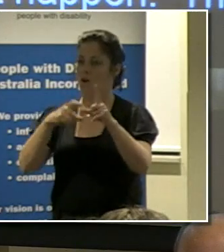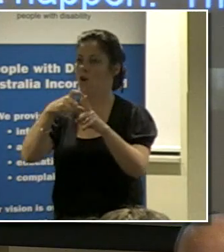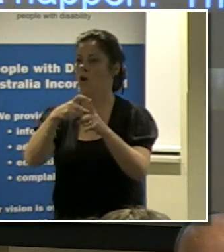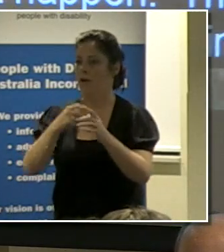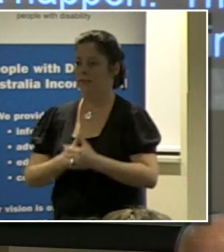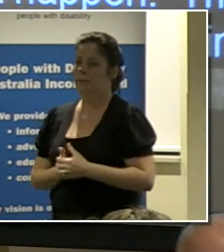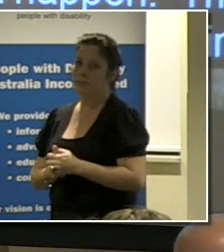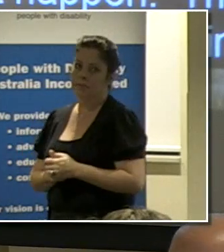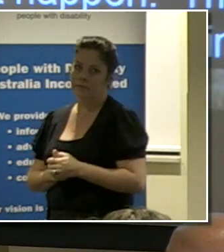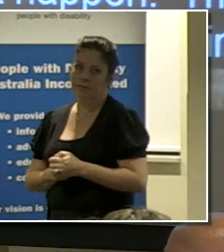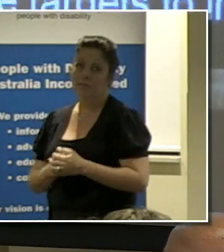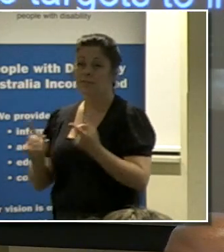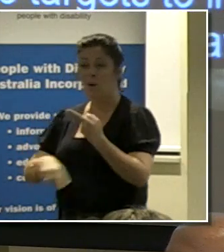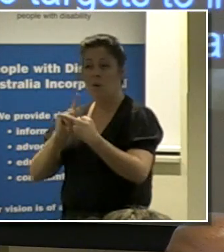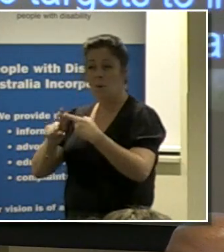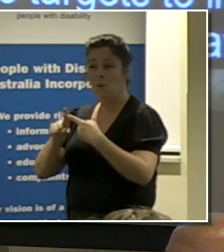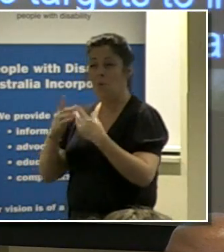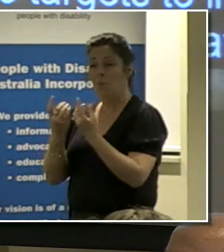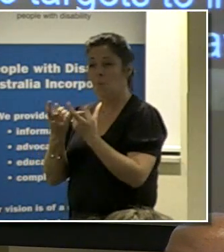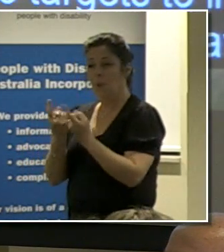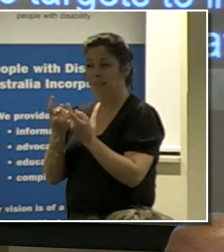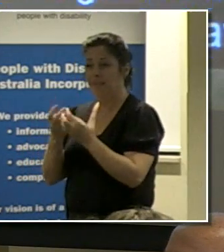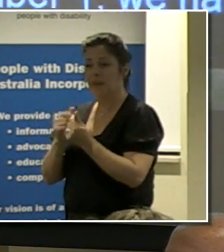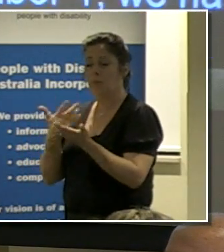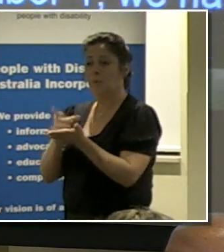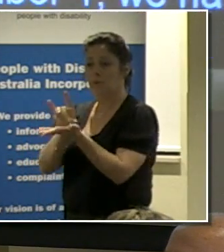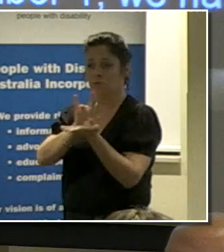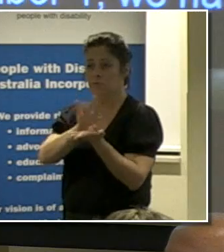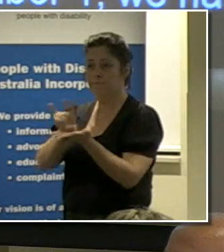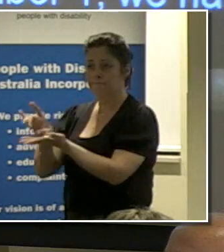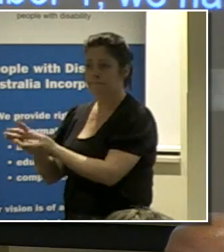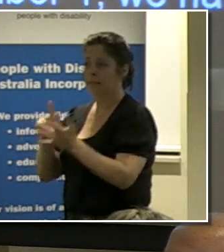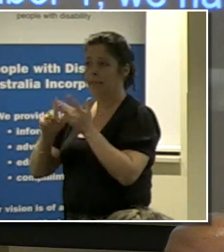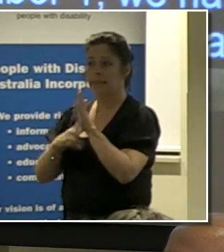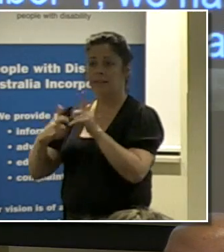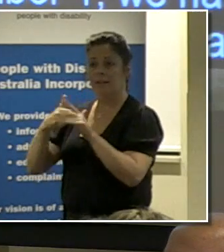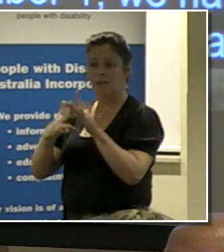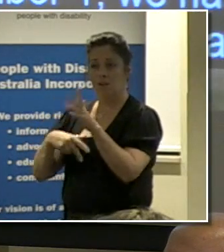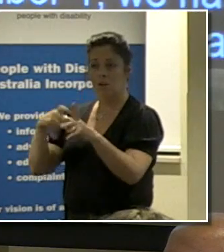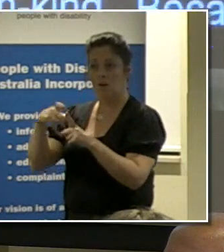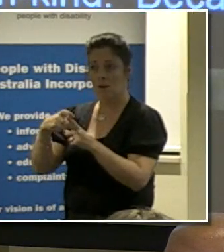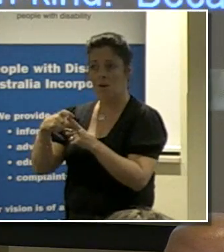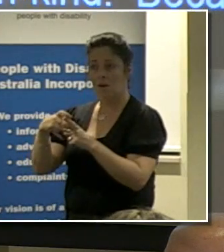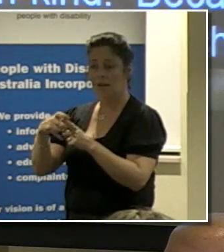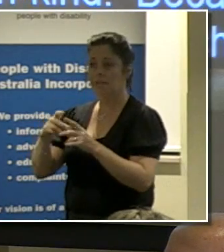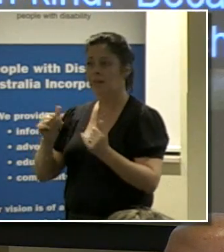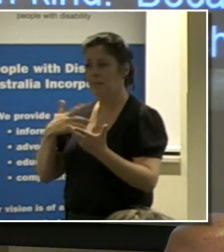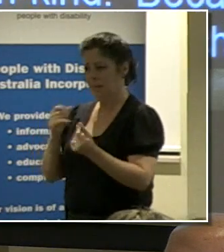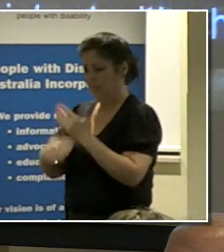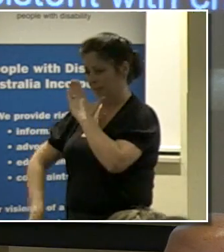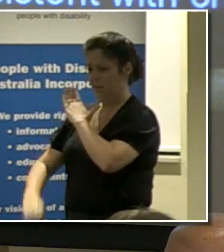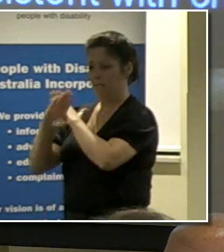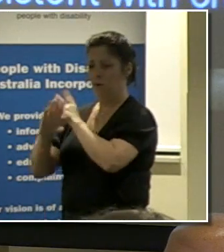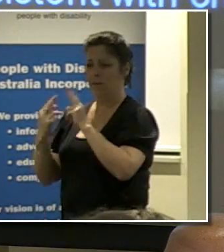get rid of the in-kind because it is just that barrier. It is not consistent with choice and control, and it's a barrier to